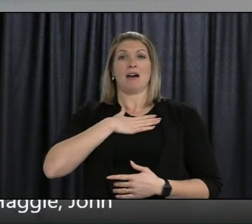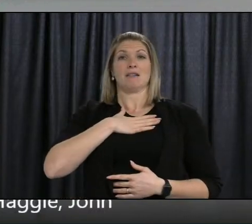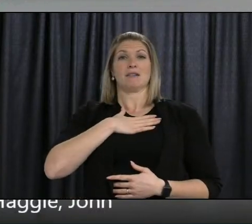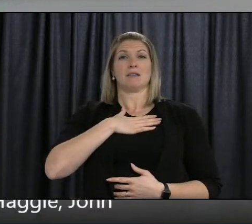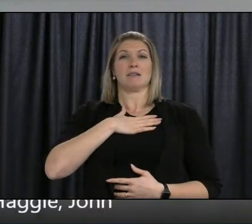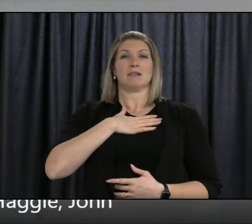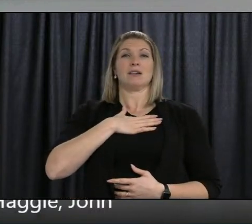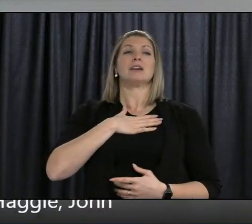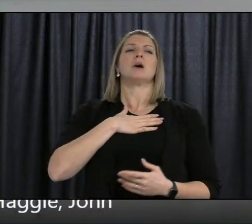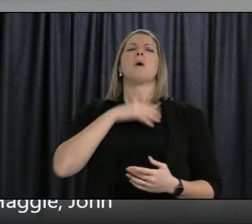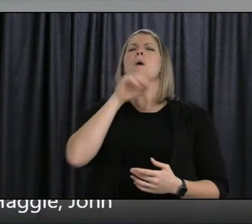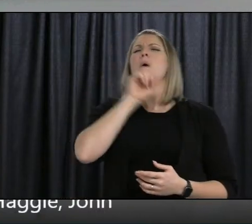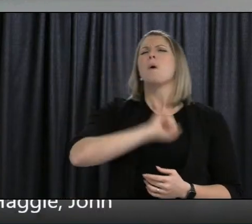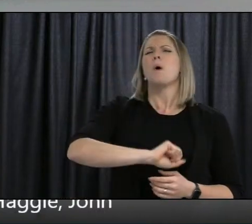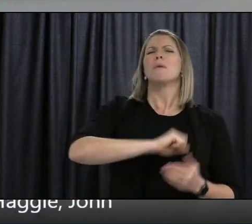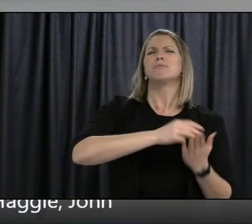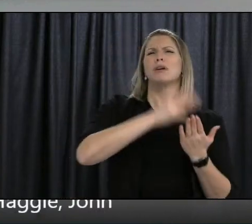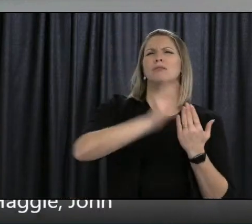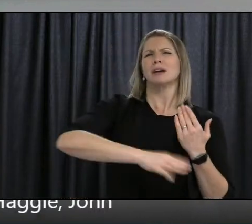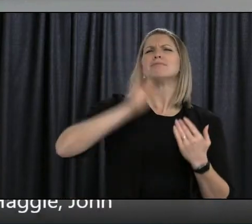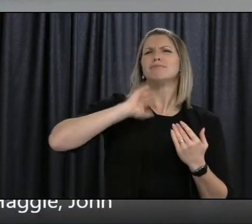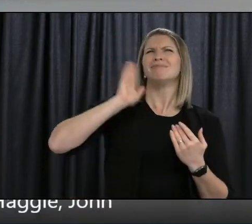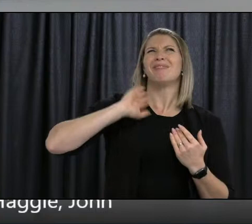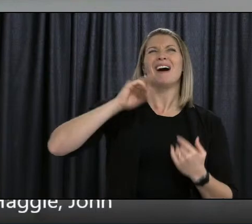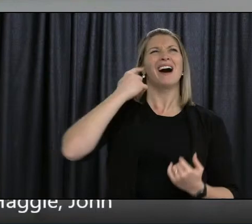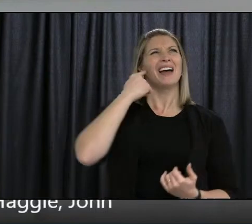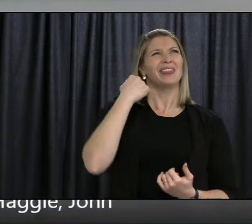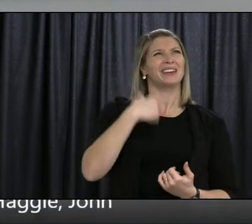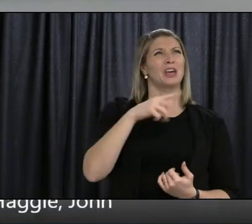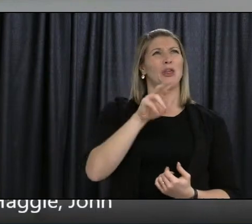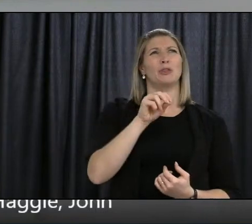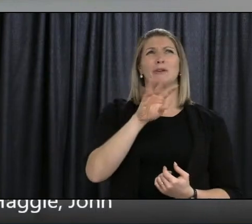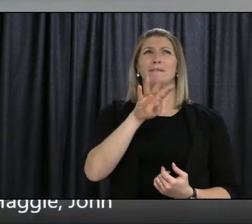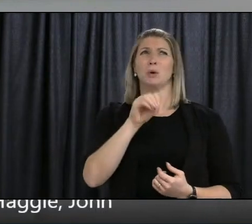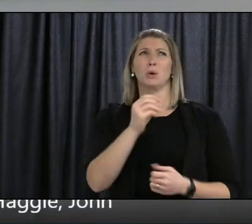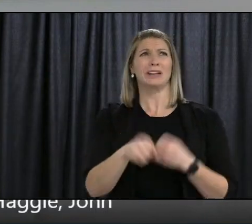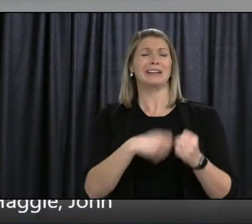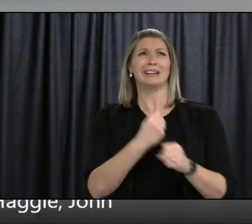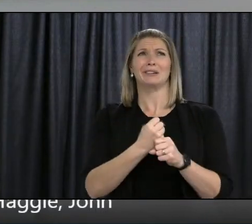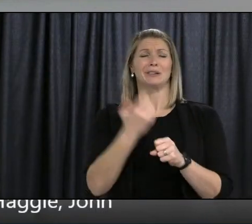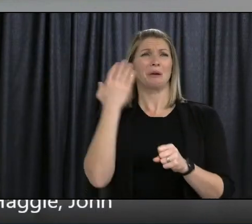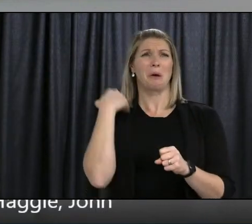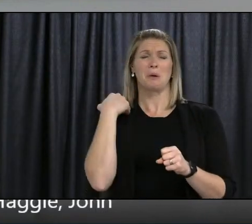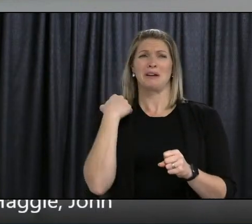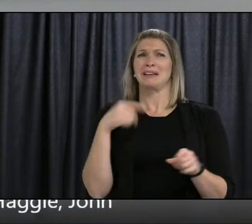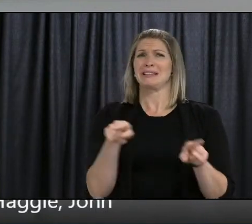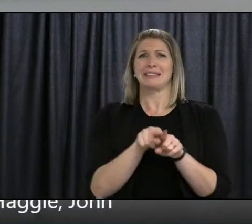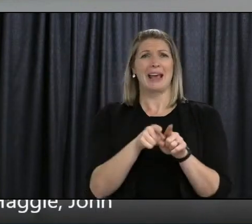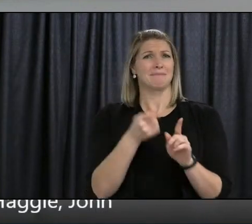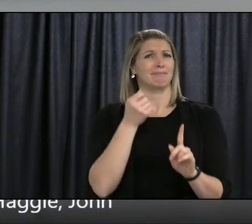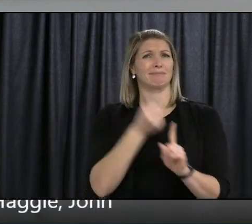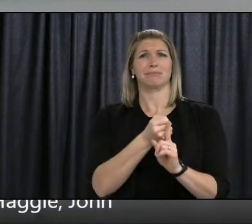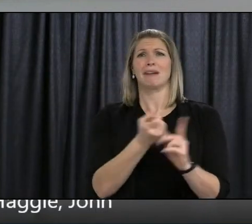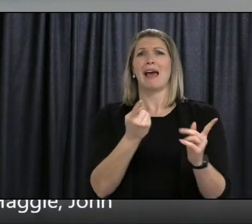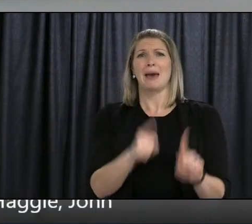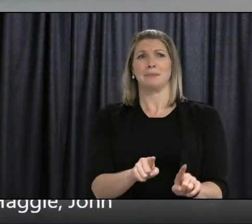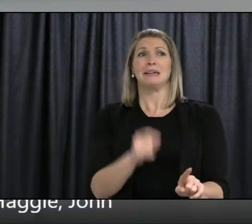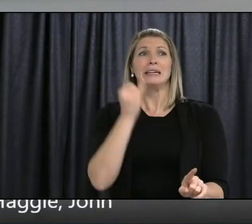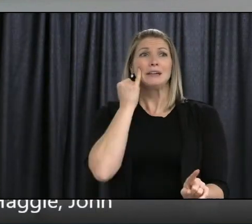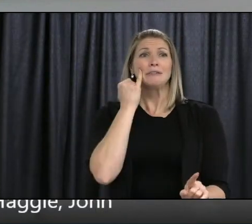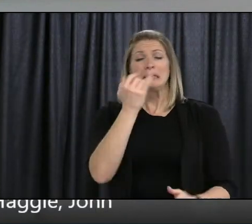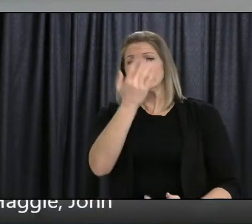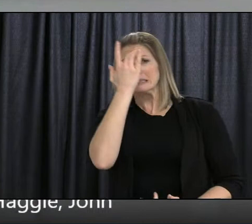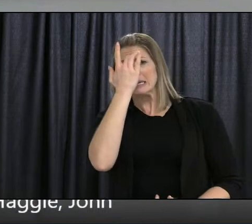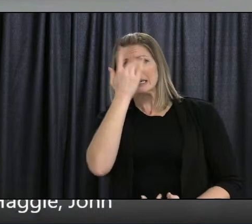mistaken, some 2-3 decades ago. So again, I think that is an extra layer